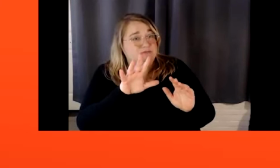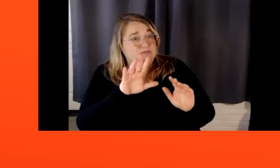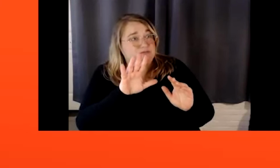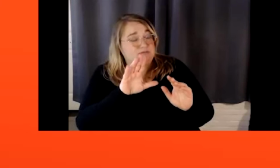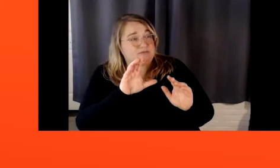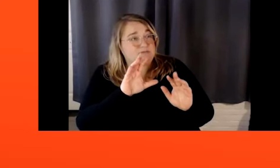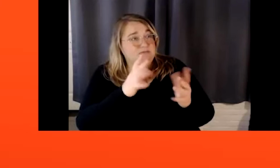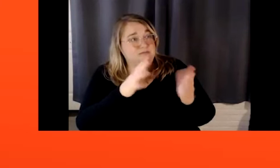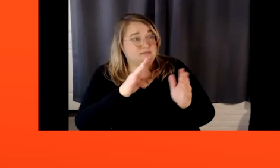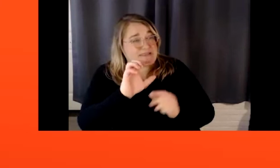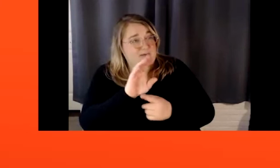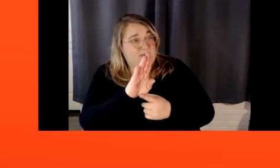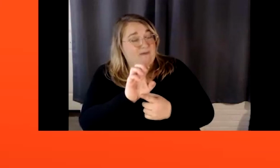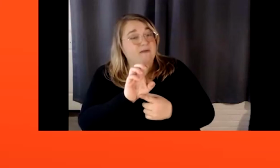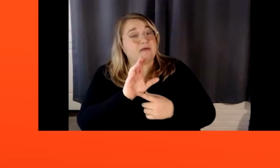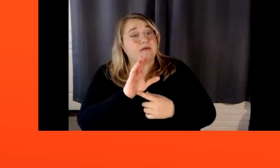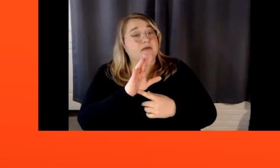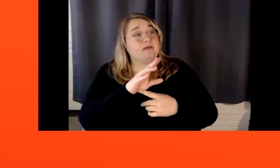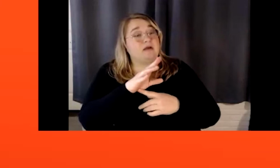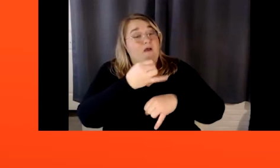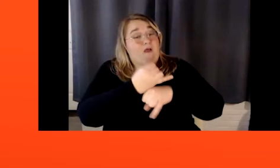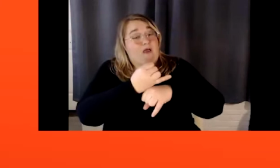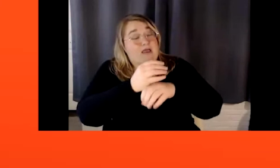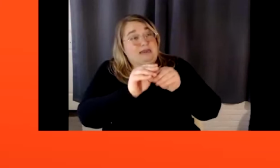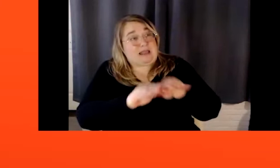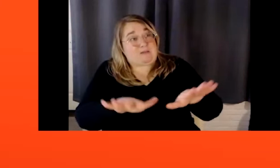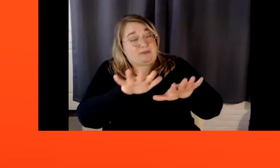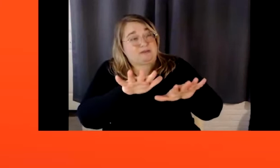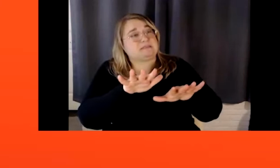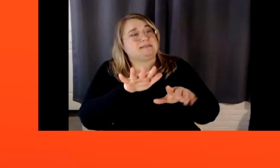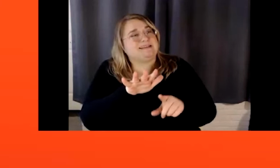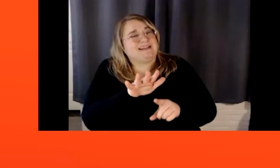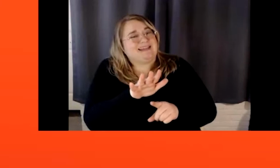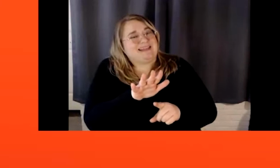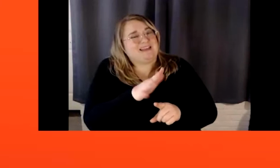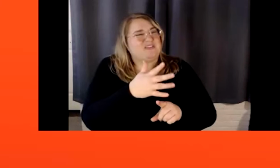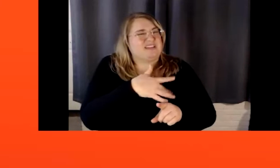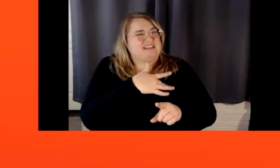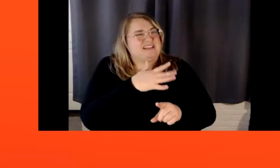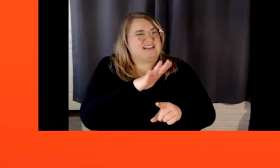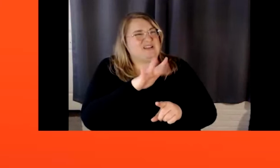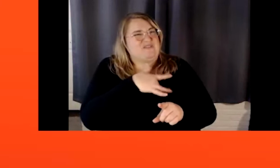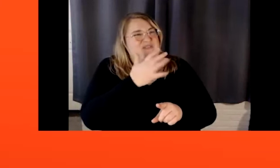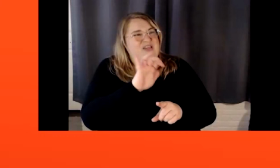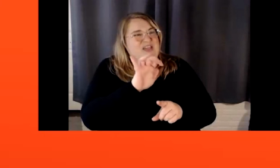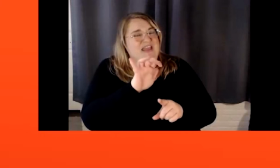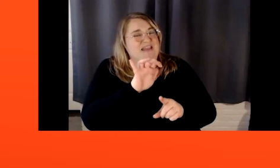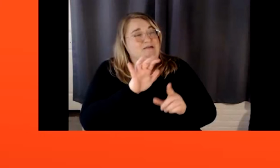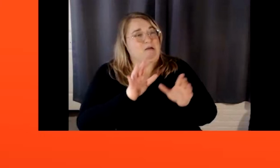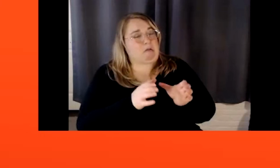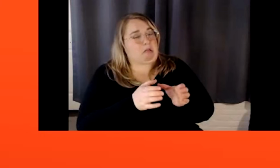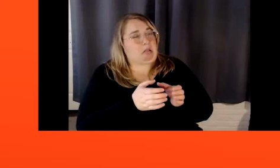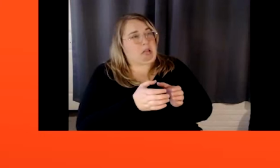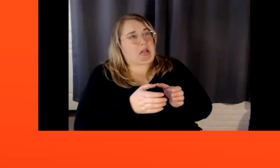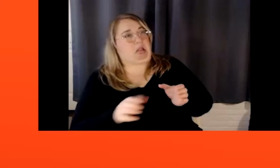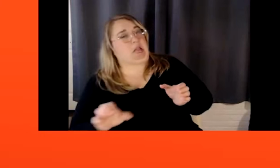Being on the main campus, it was kind of like, that was Right. those other people. And,